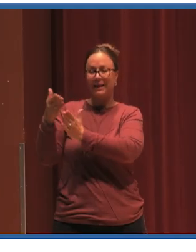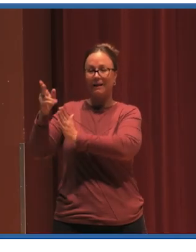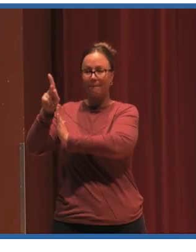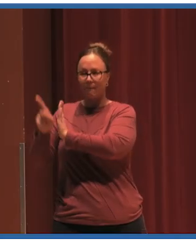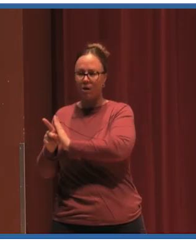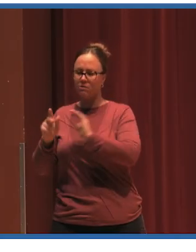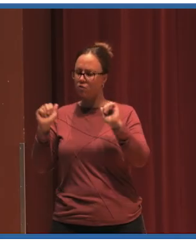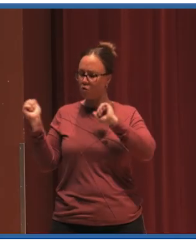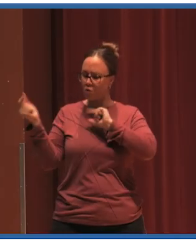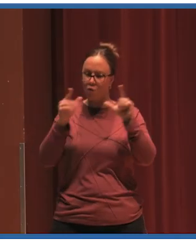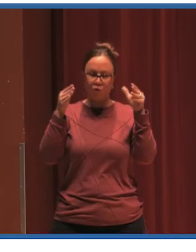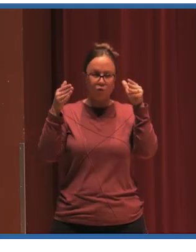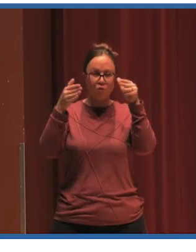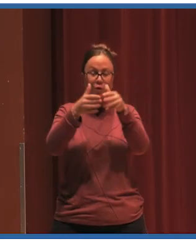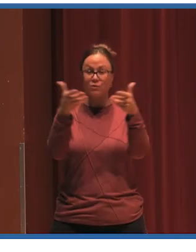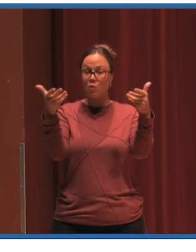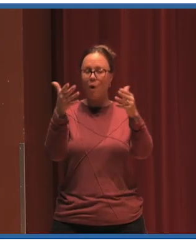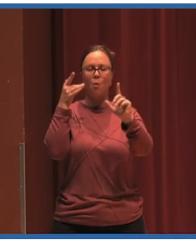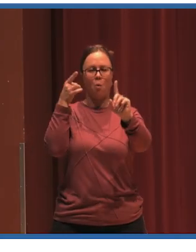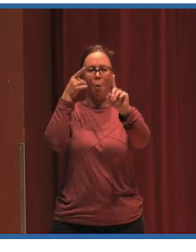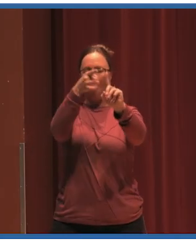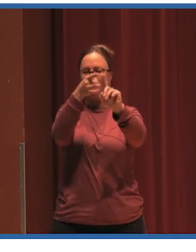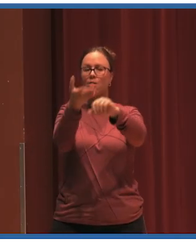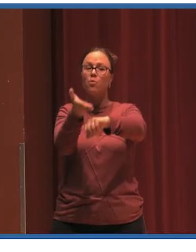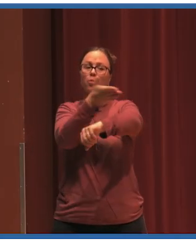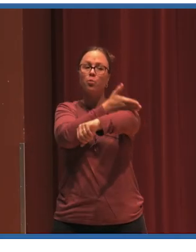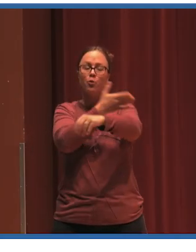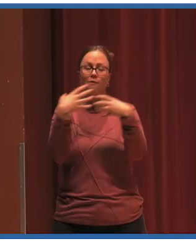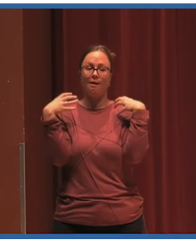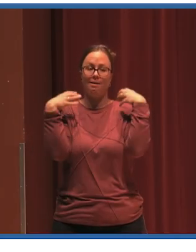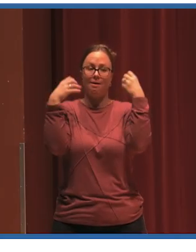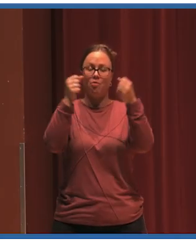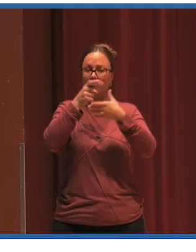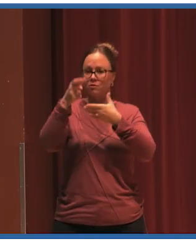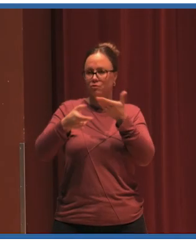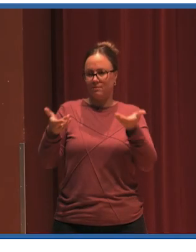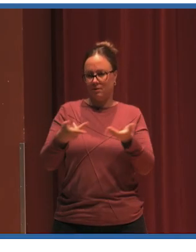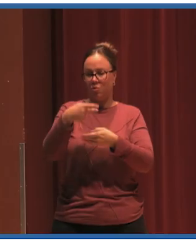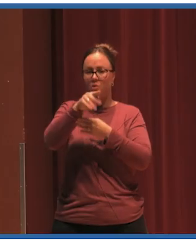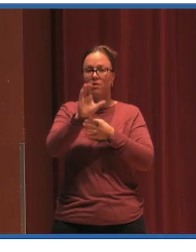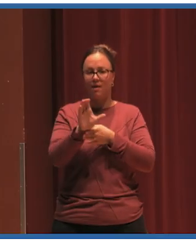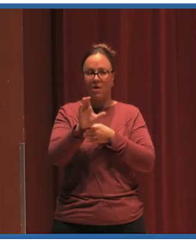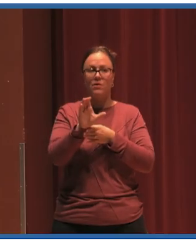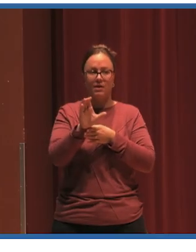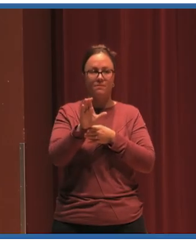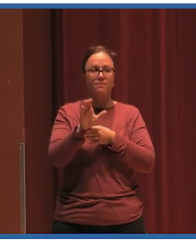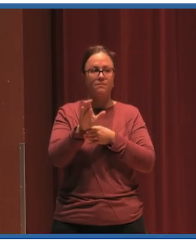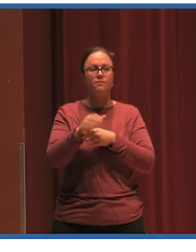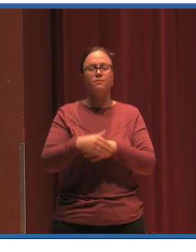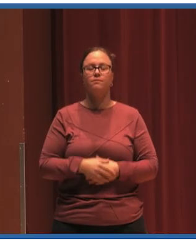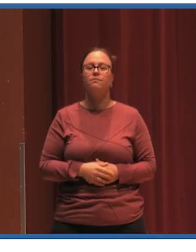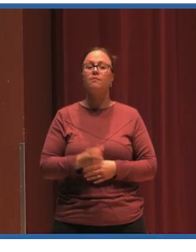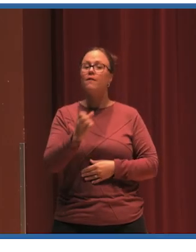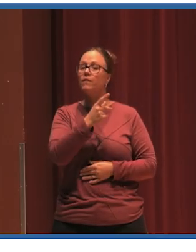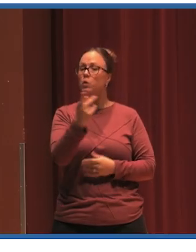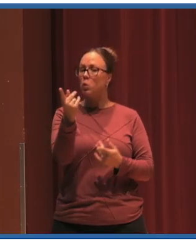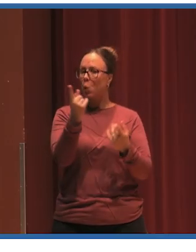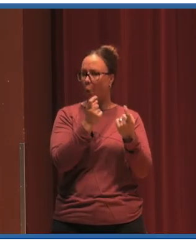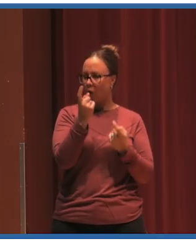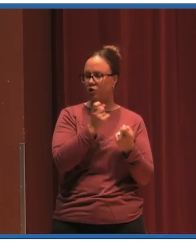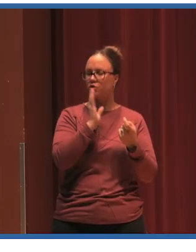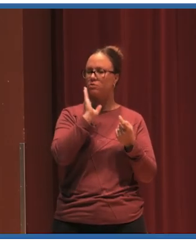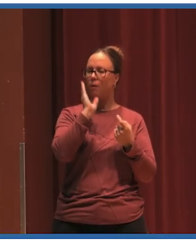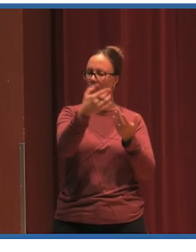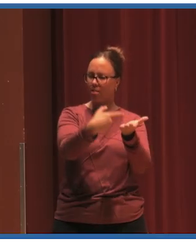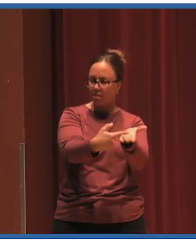all focused on our shared goal of improving health outcomes here in Polk County. So we have a few questions we're going to go through, and